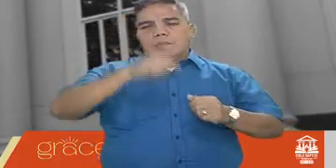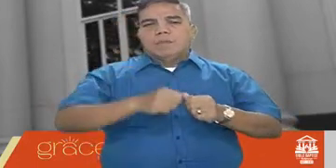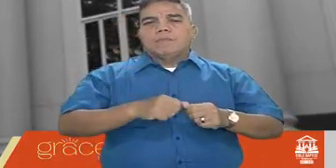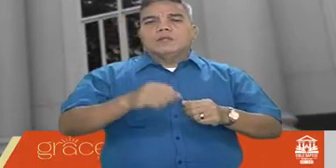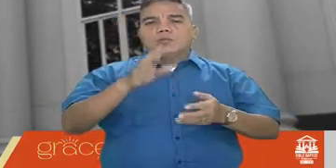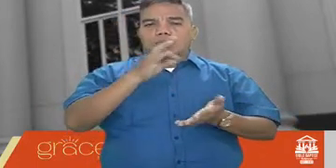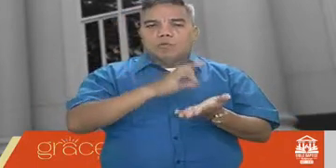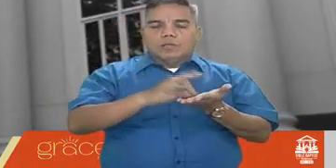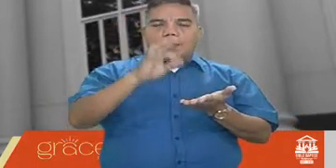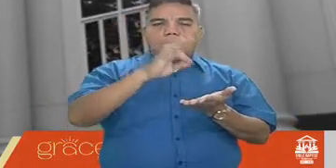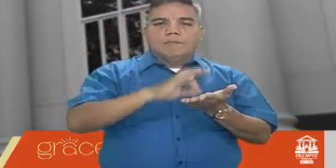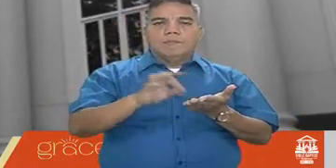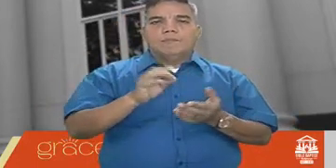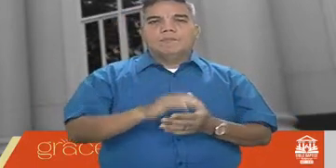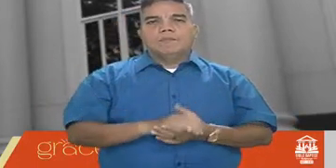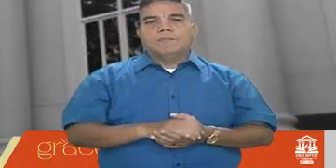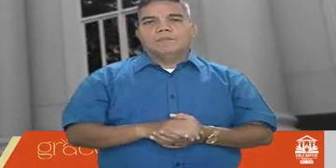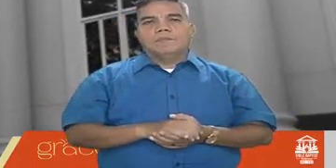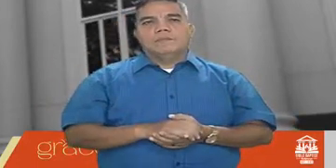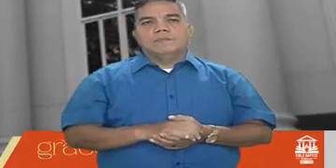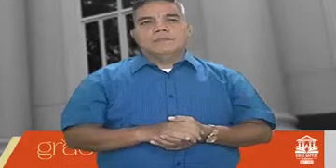Remember to forgive.